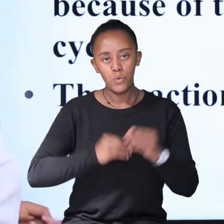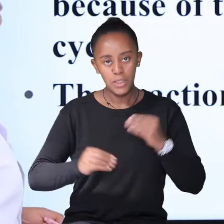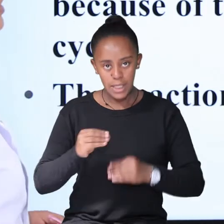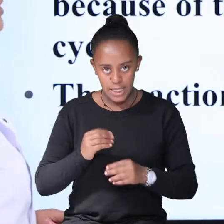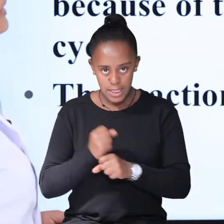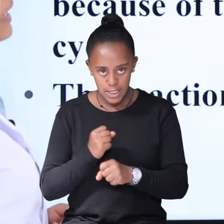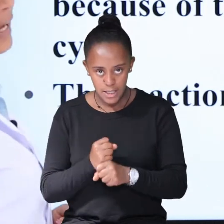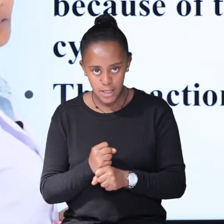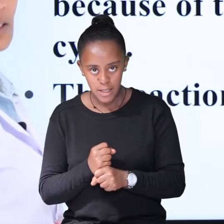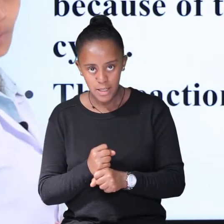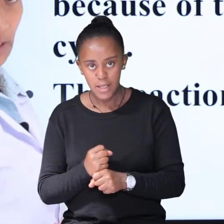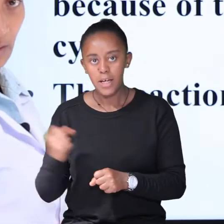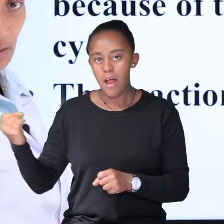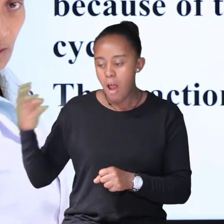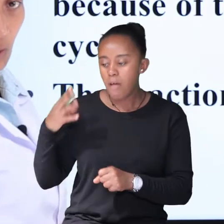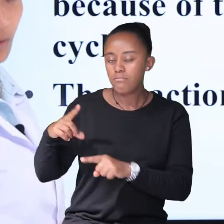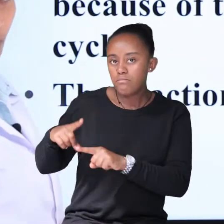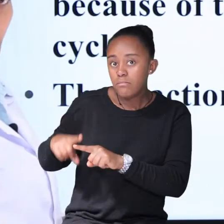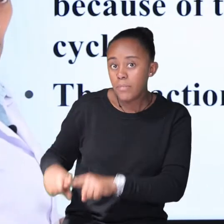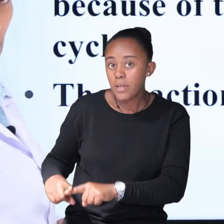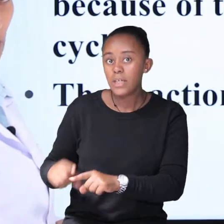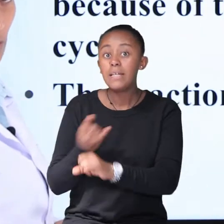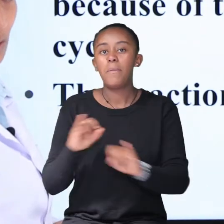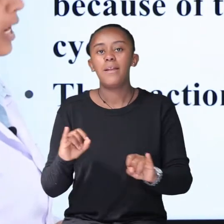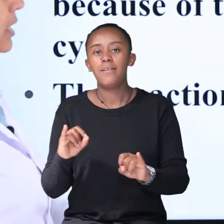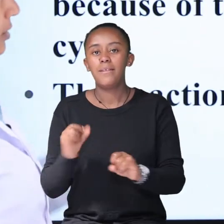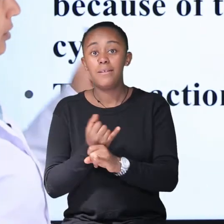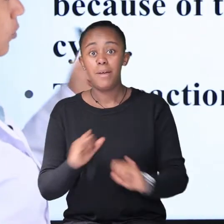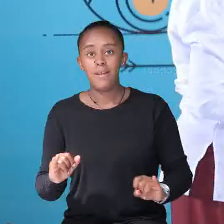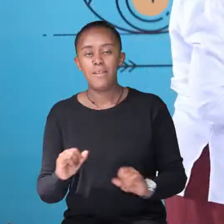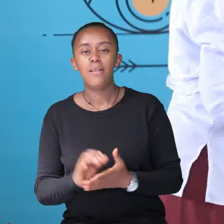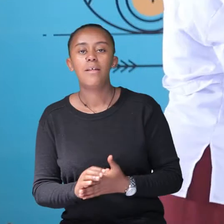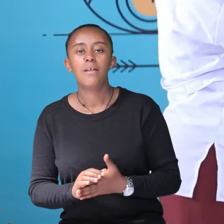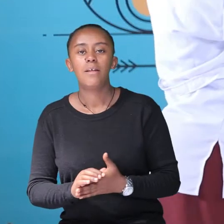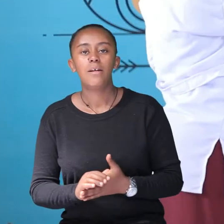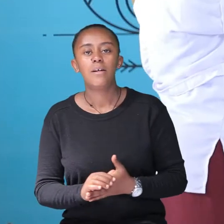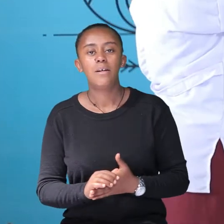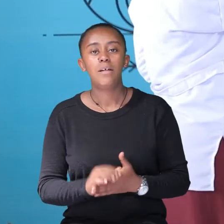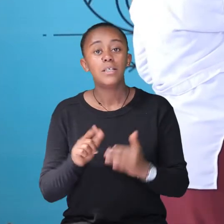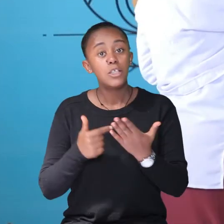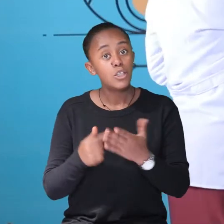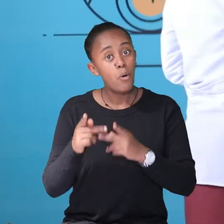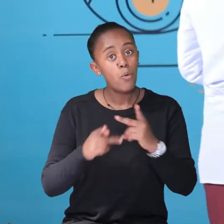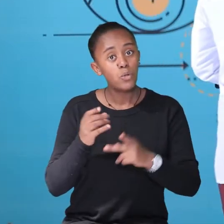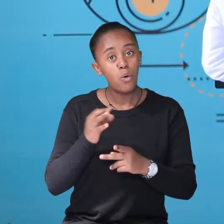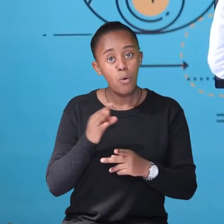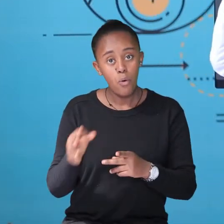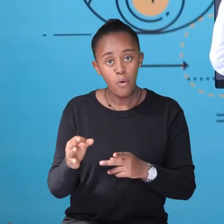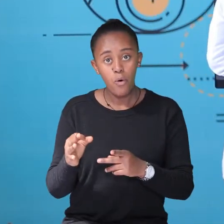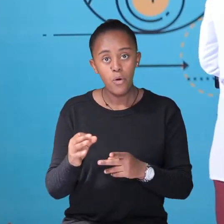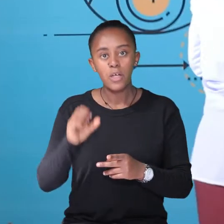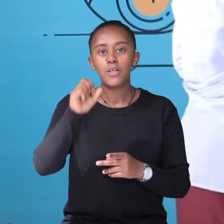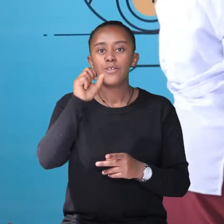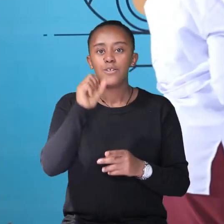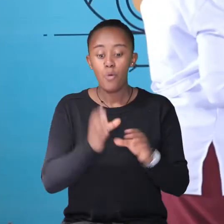to see the light-independent stage of photosynthesis. As we said, this process occurs in the stroma